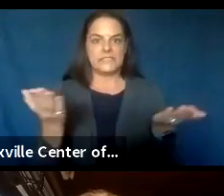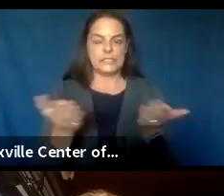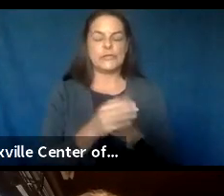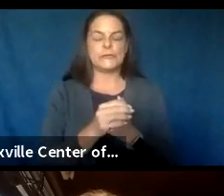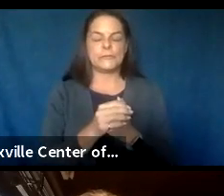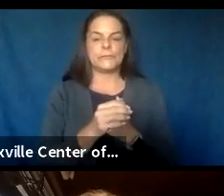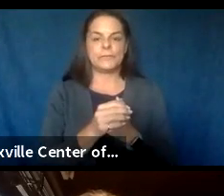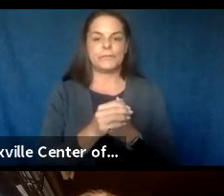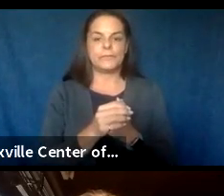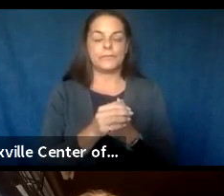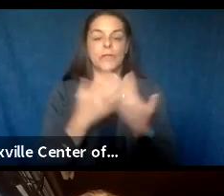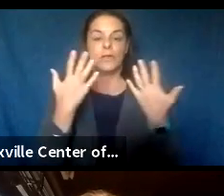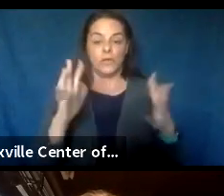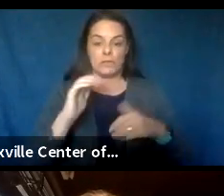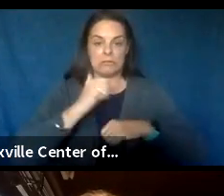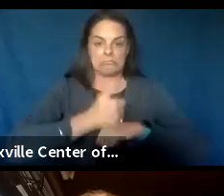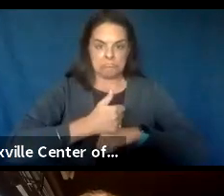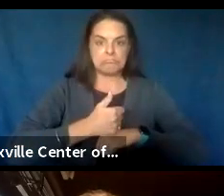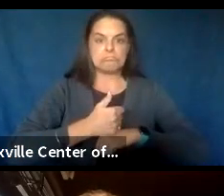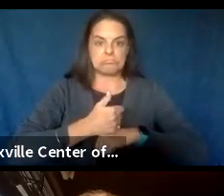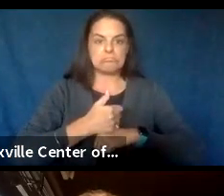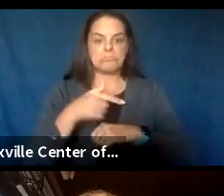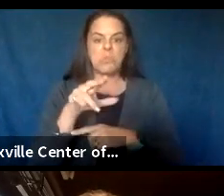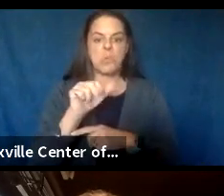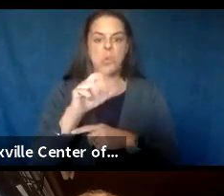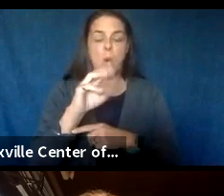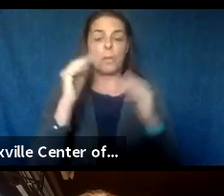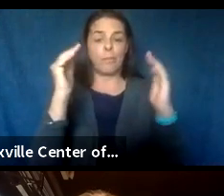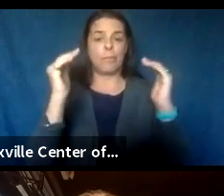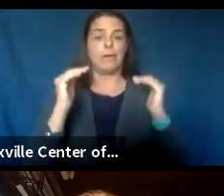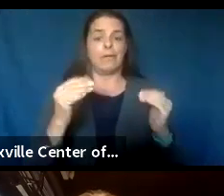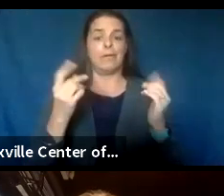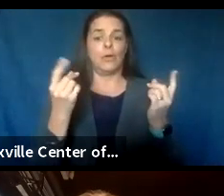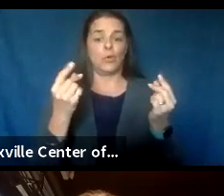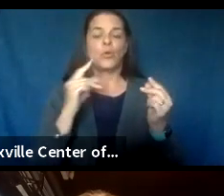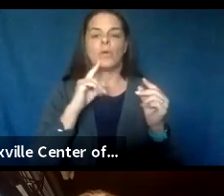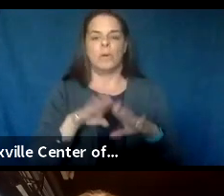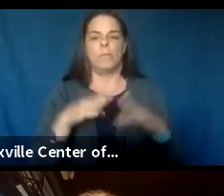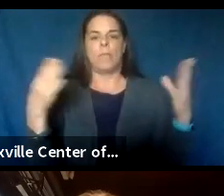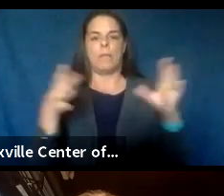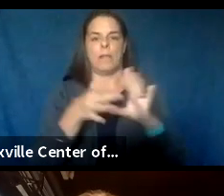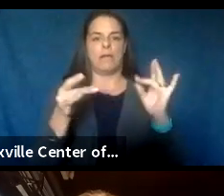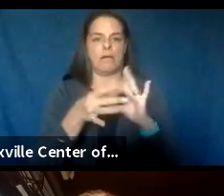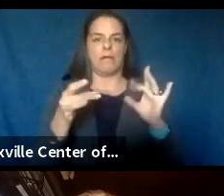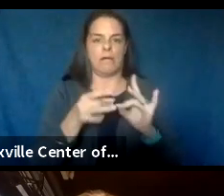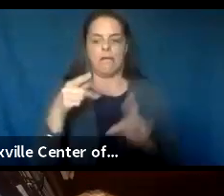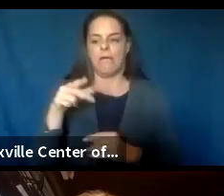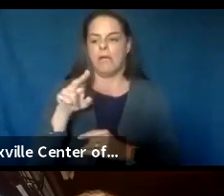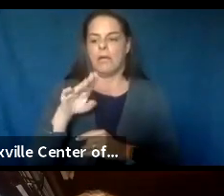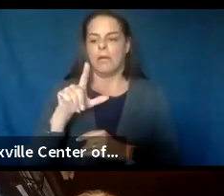So having established that quorum, the next order of business is the public forum. And